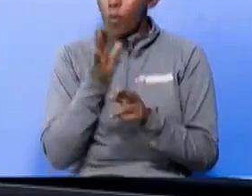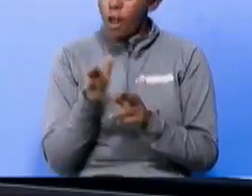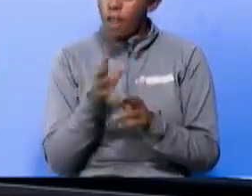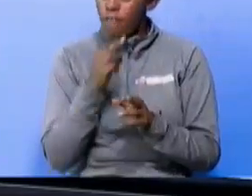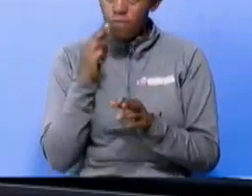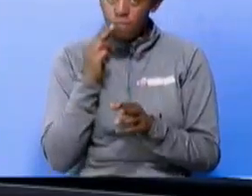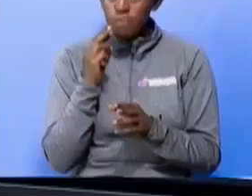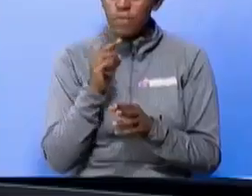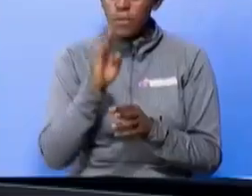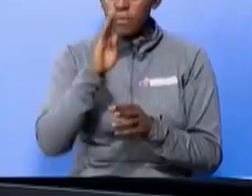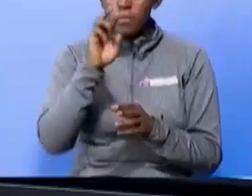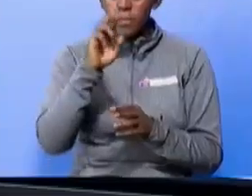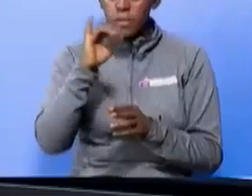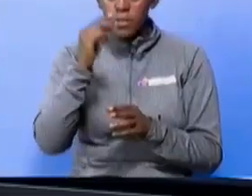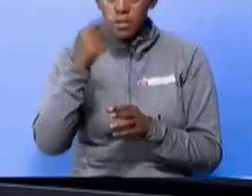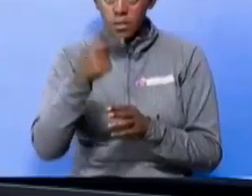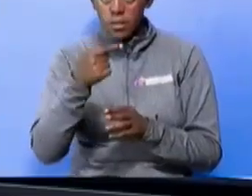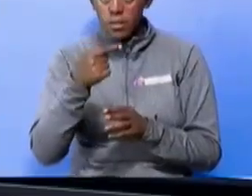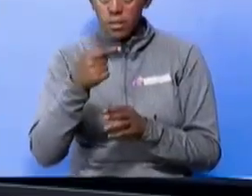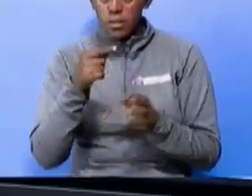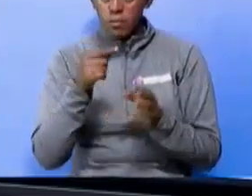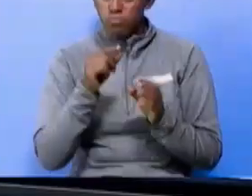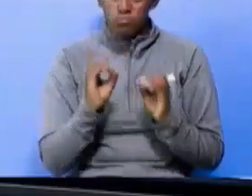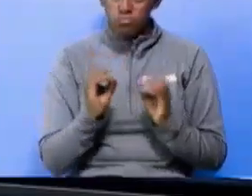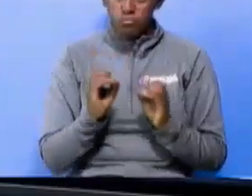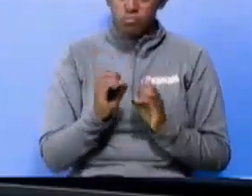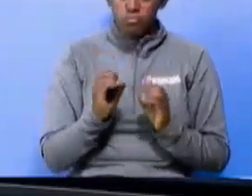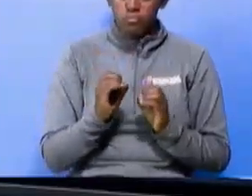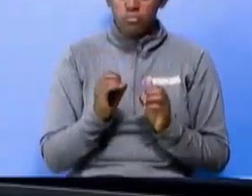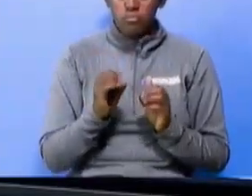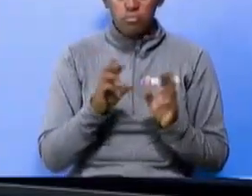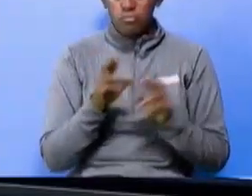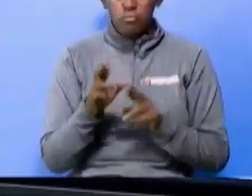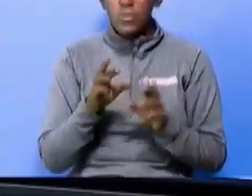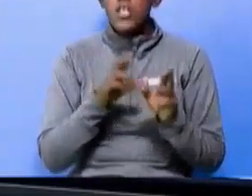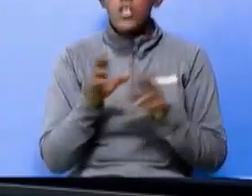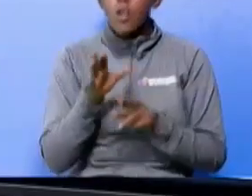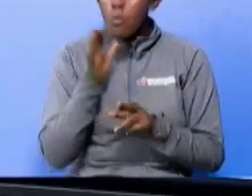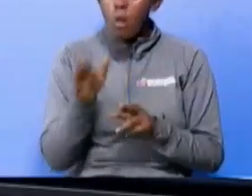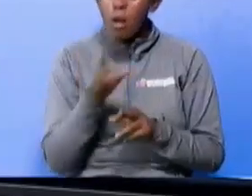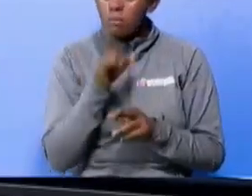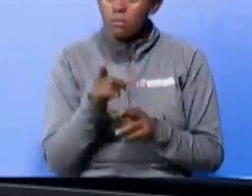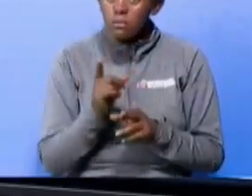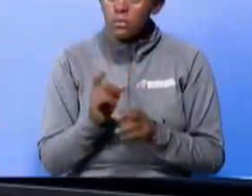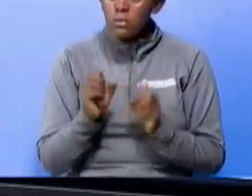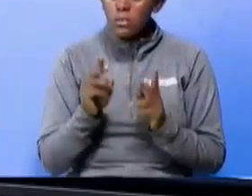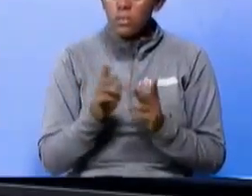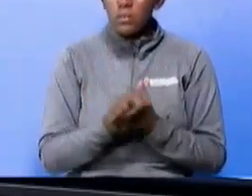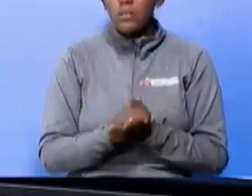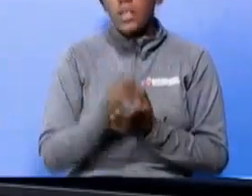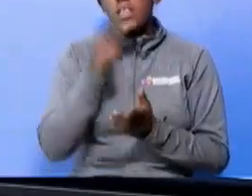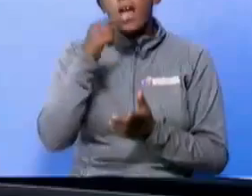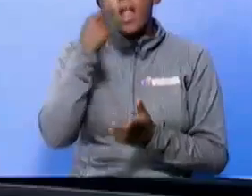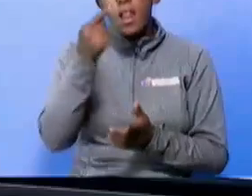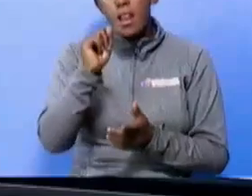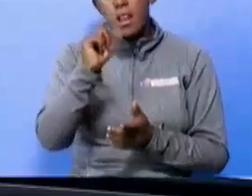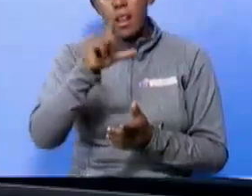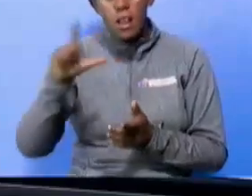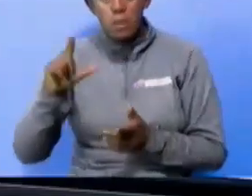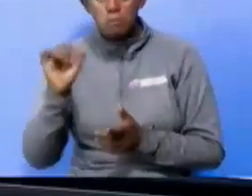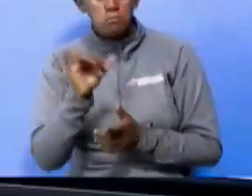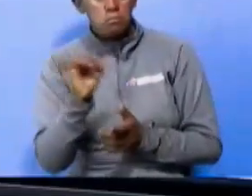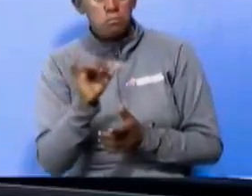irregular verb, not regular, irregular verb. Tell is the same, that is an irregular verb.